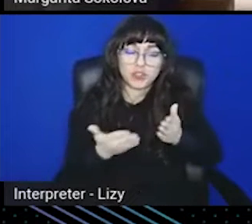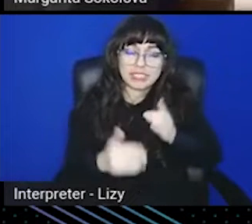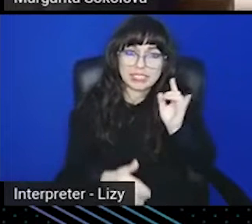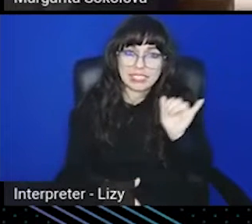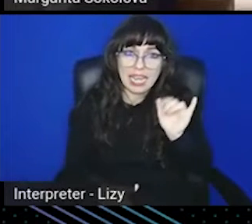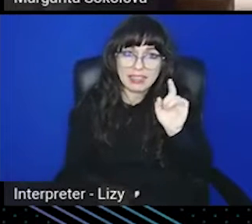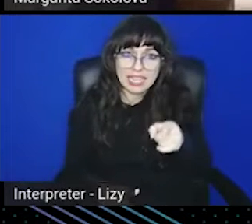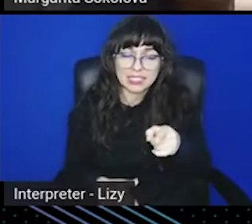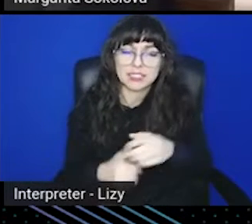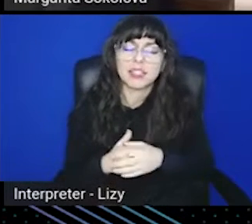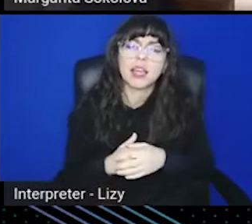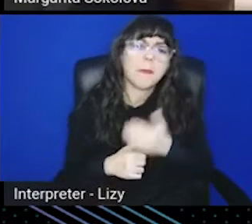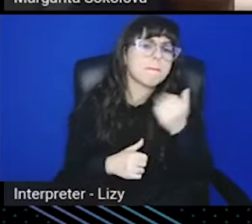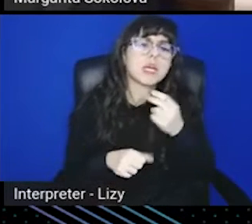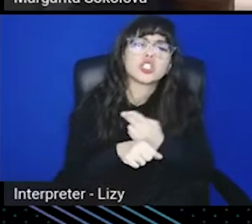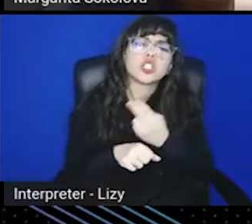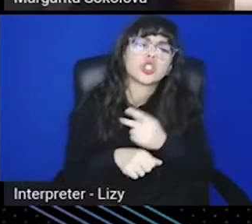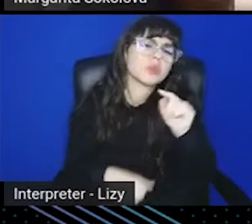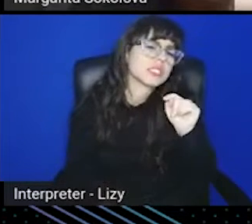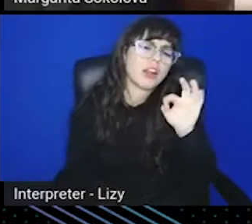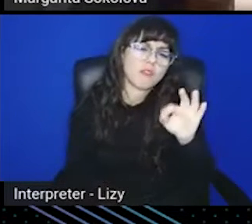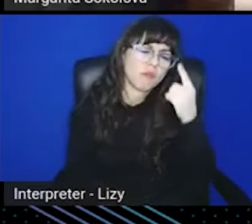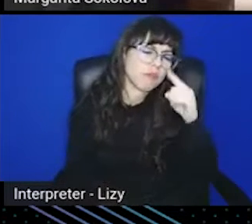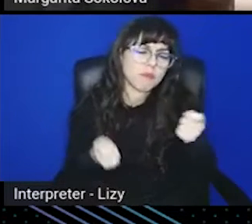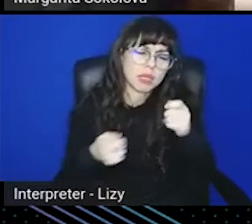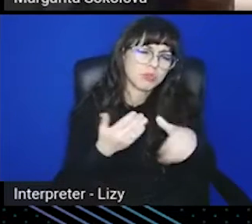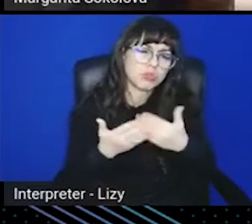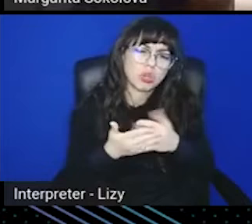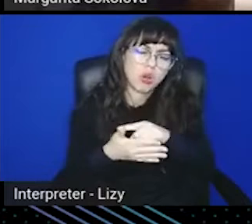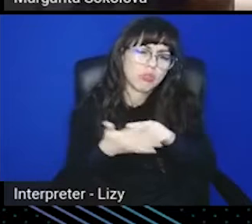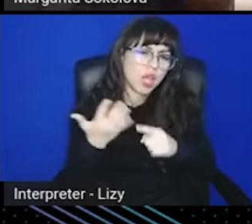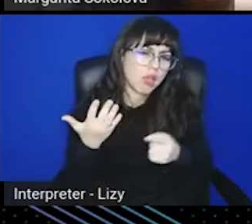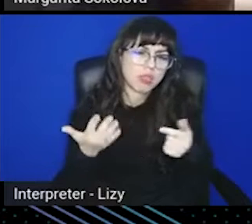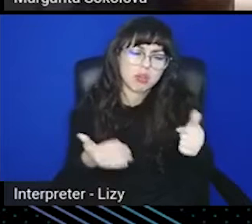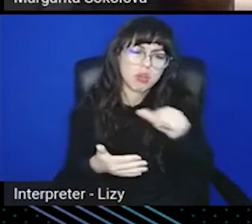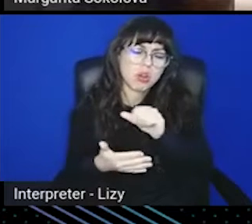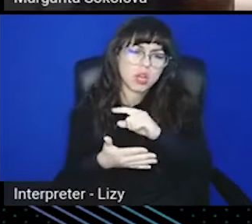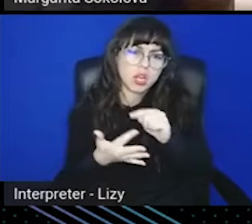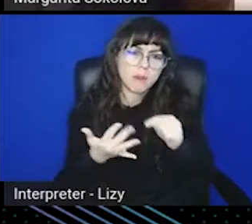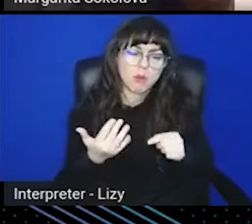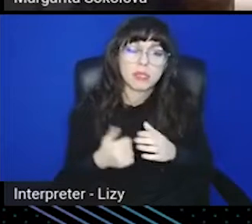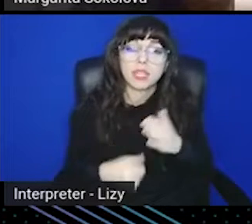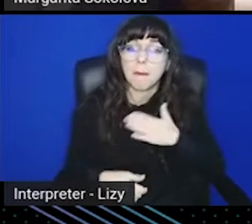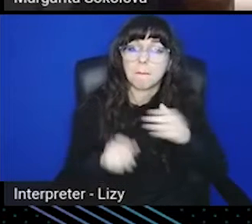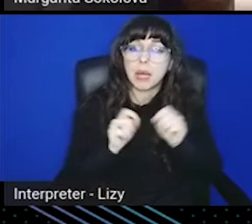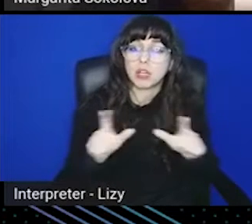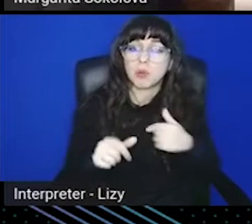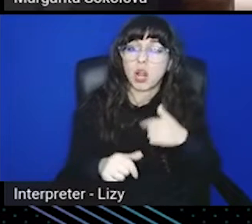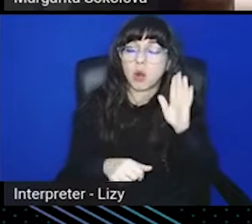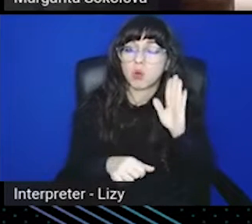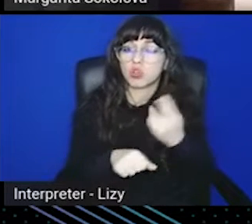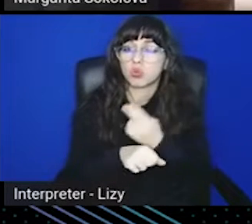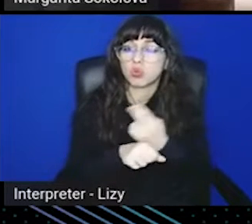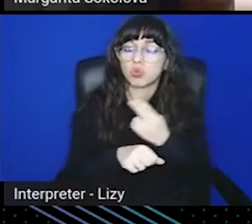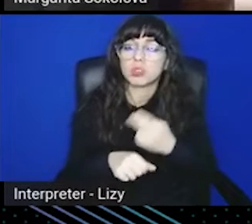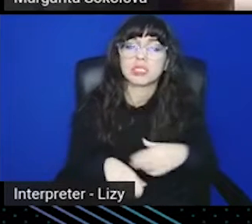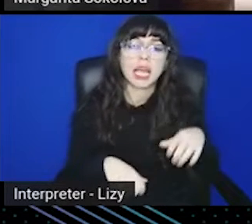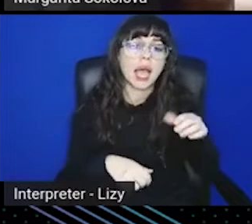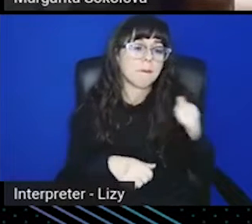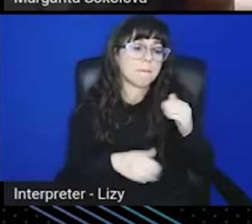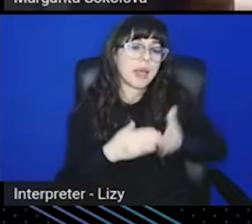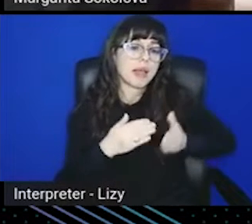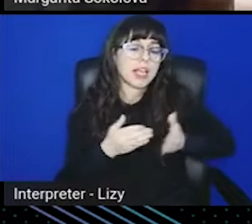it's best to use Terraform to manage all of those other components. For my deployment, I'll be deploying these backend services